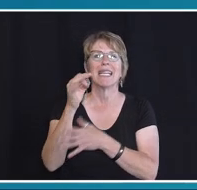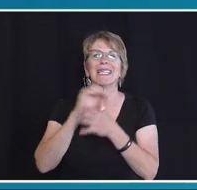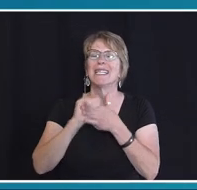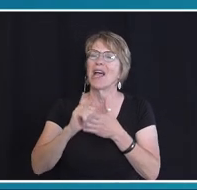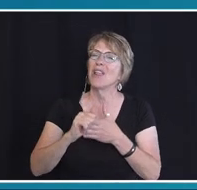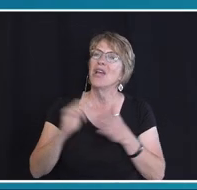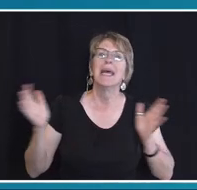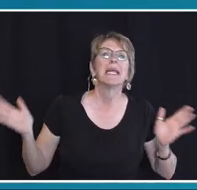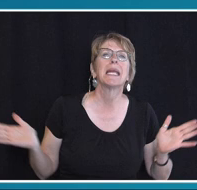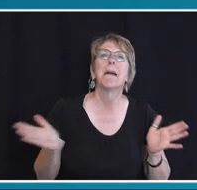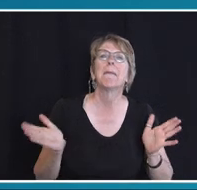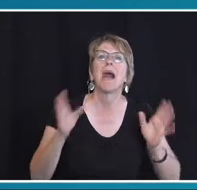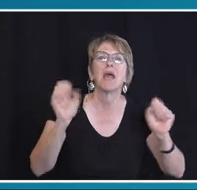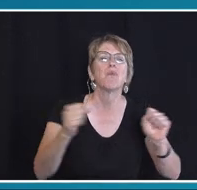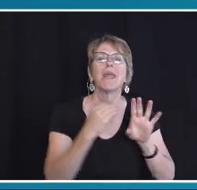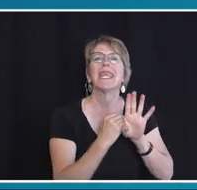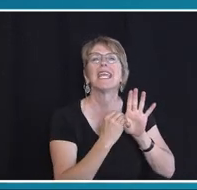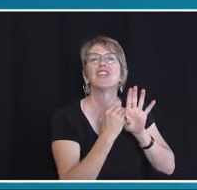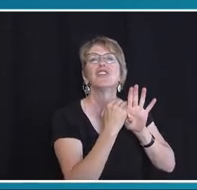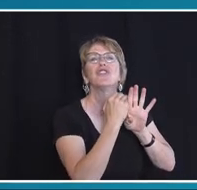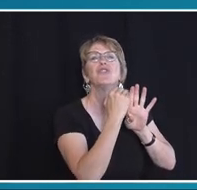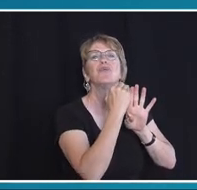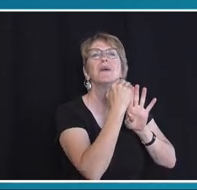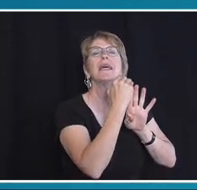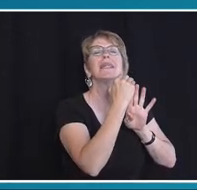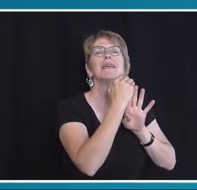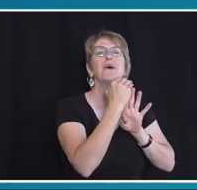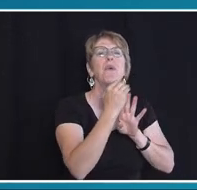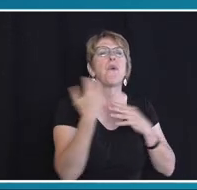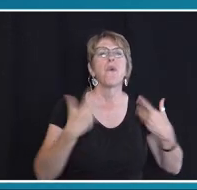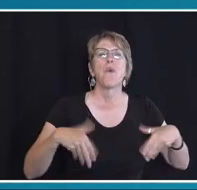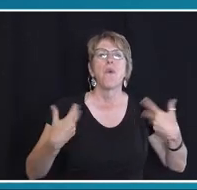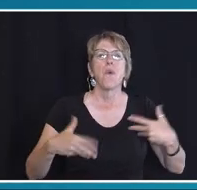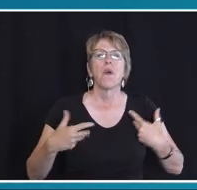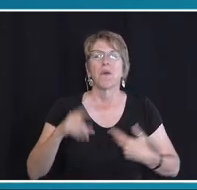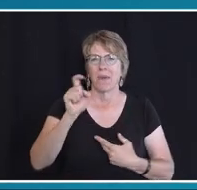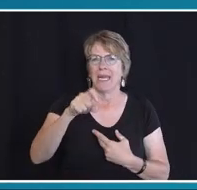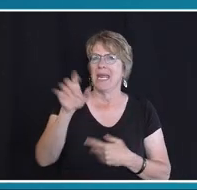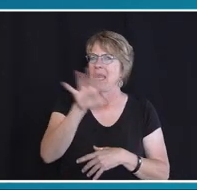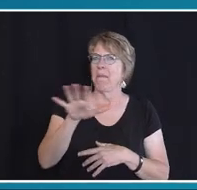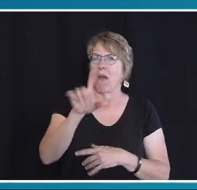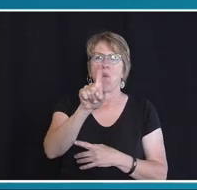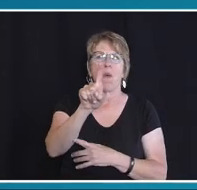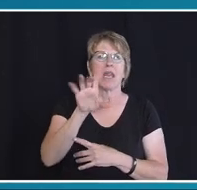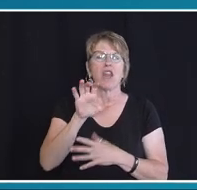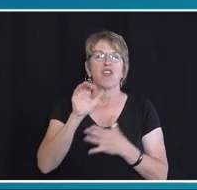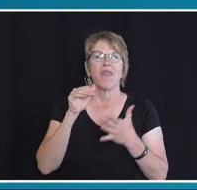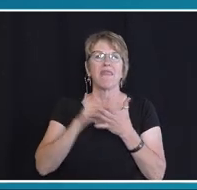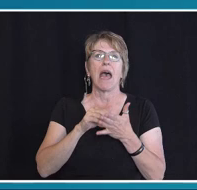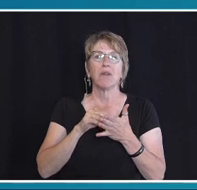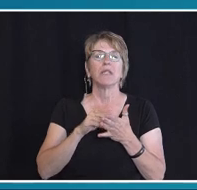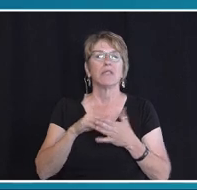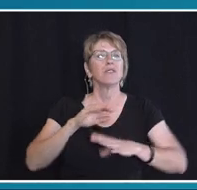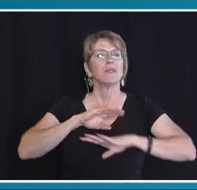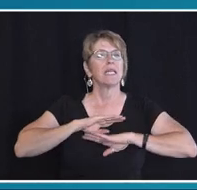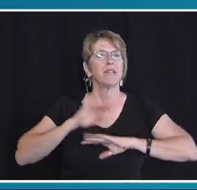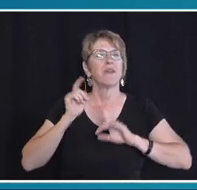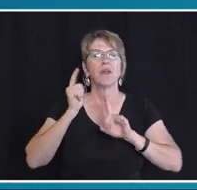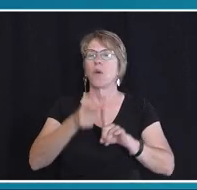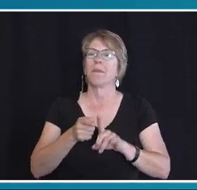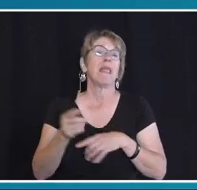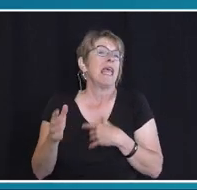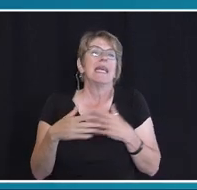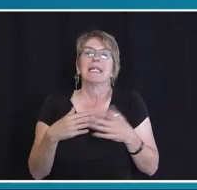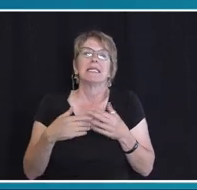$83,819. Come on, we can do it. We just need a little over $100,000 to hit our goal. As Michael said, gifts of all